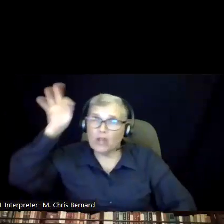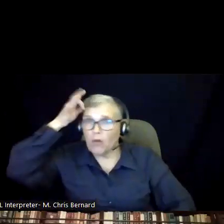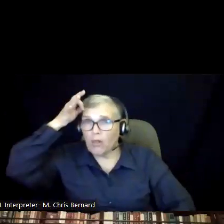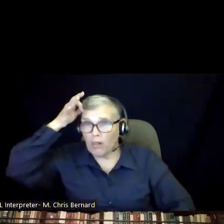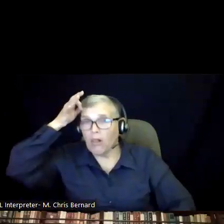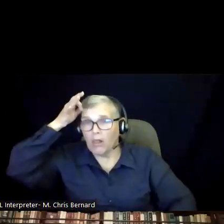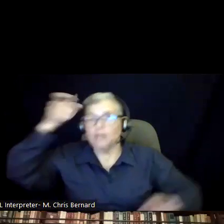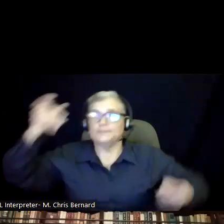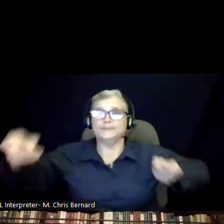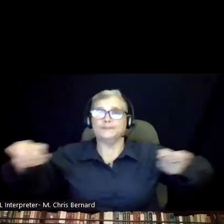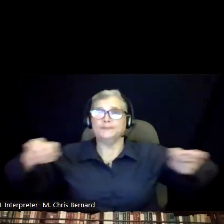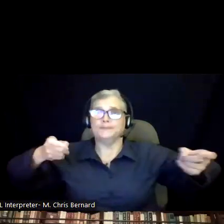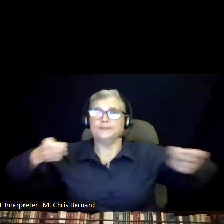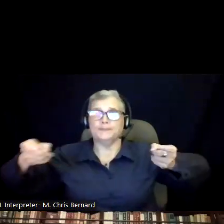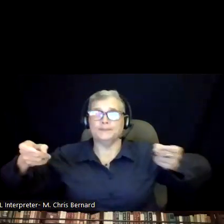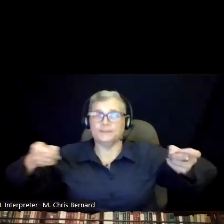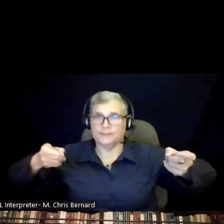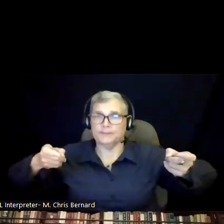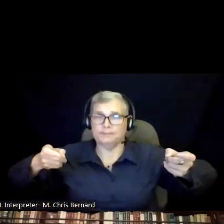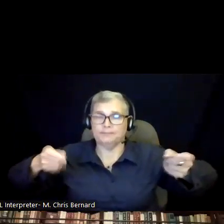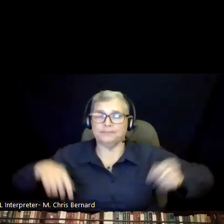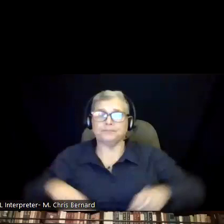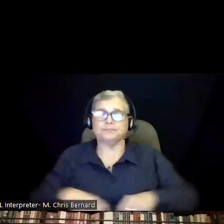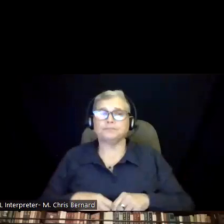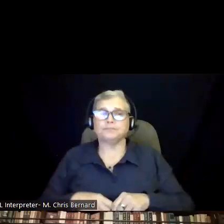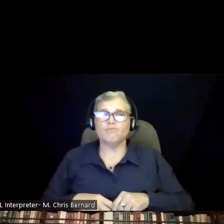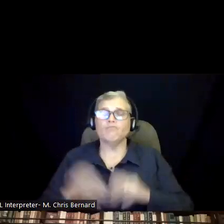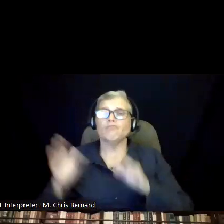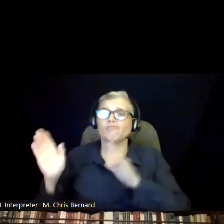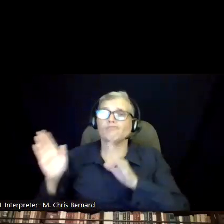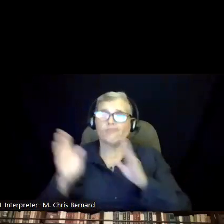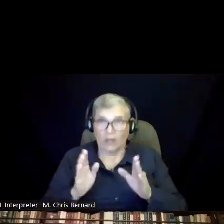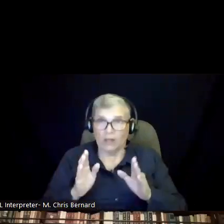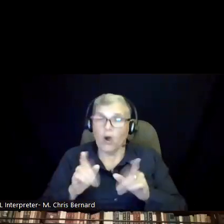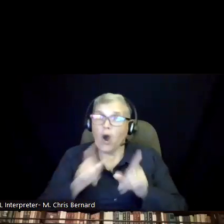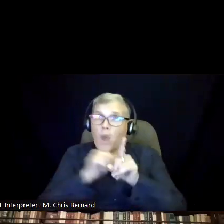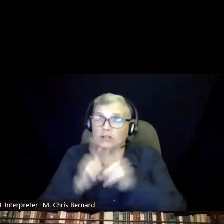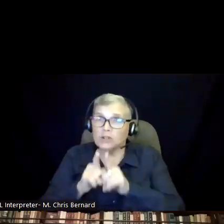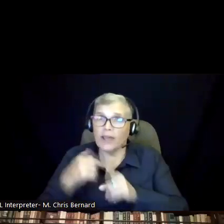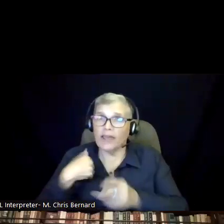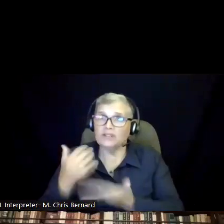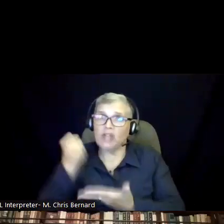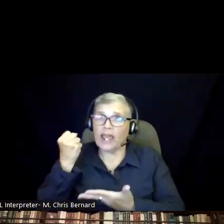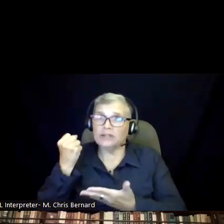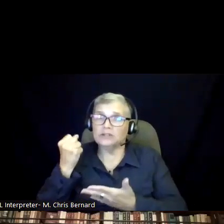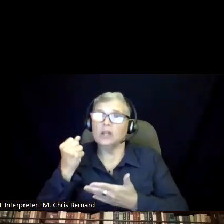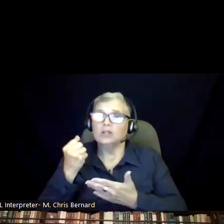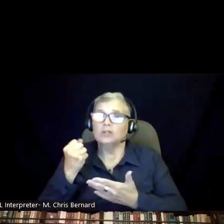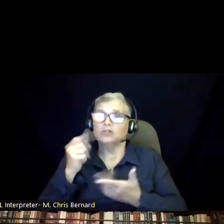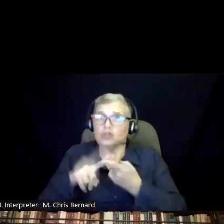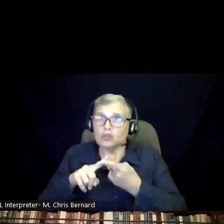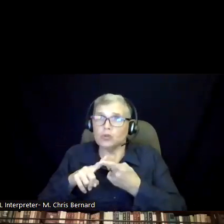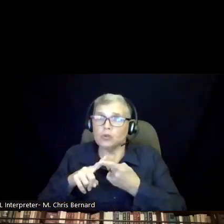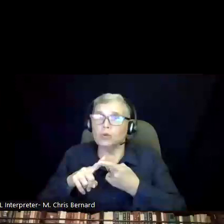broad generalities about our institutions. We also have opportunities to set agendas outside of that